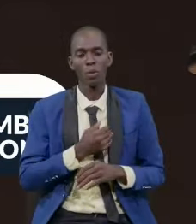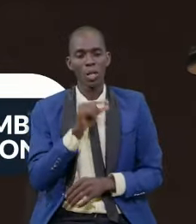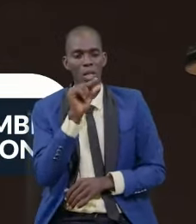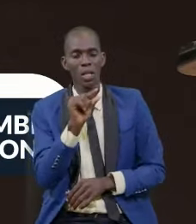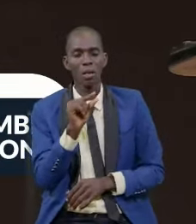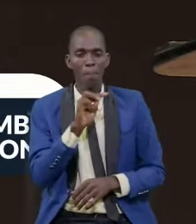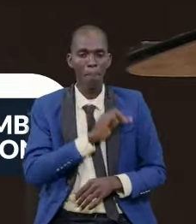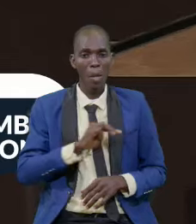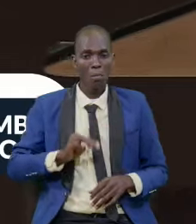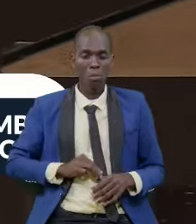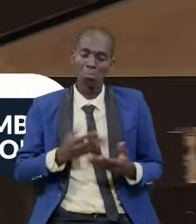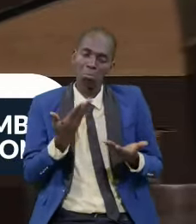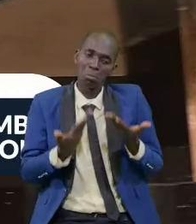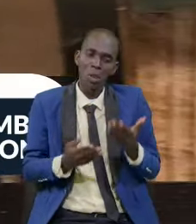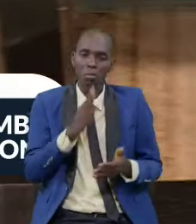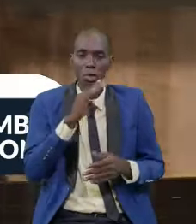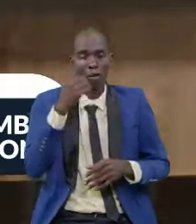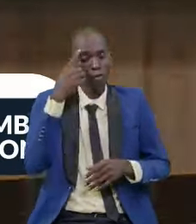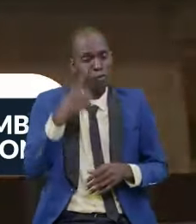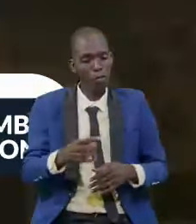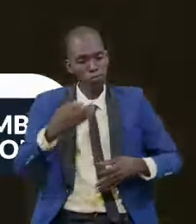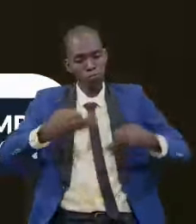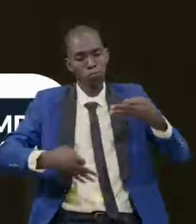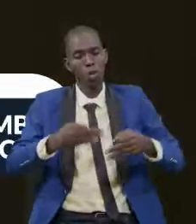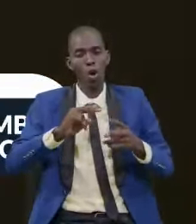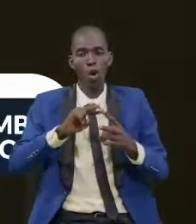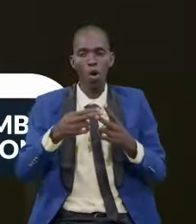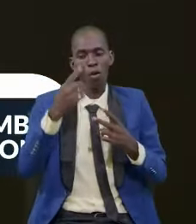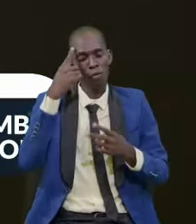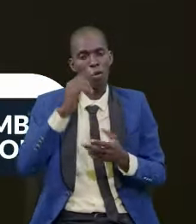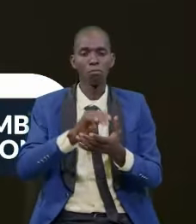either condemnation or commendation. We're looking at